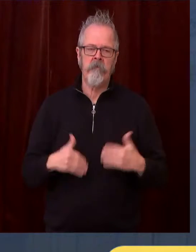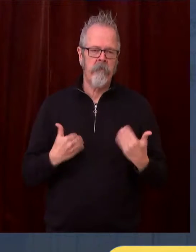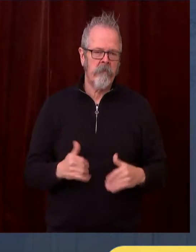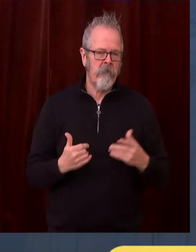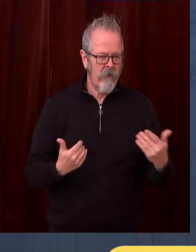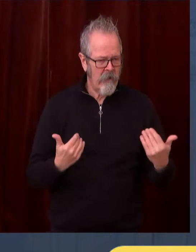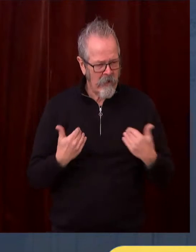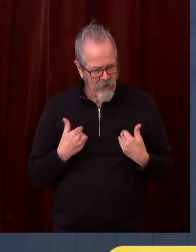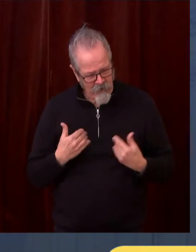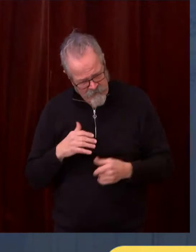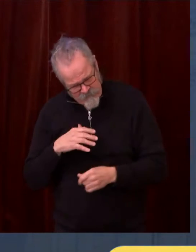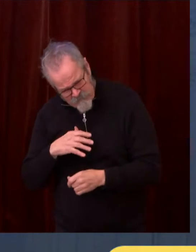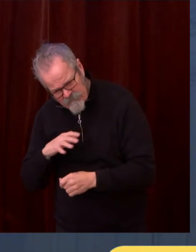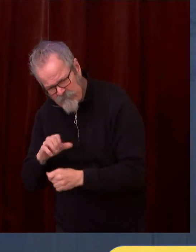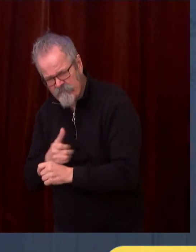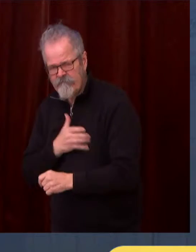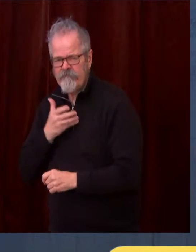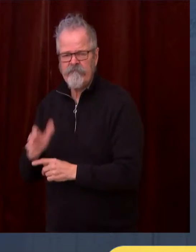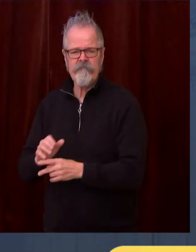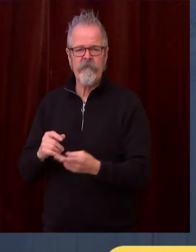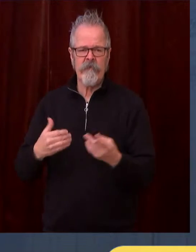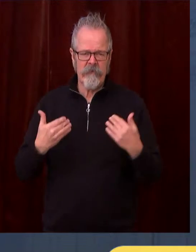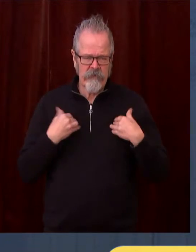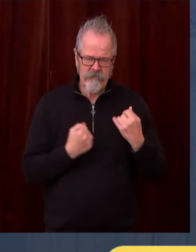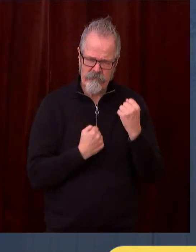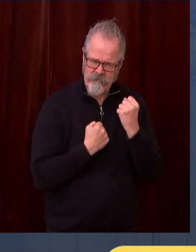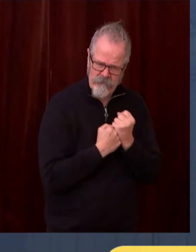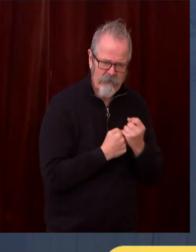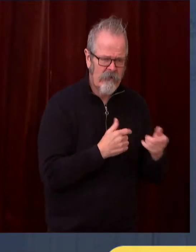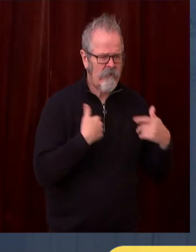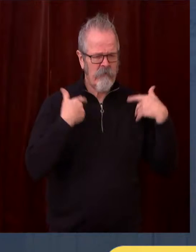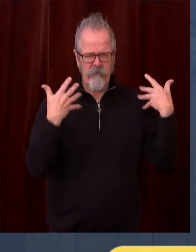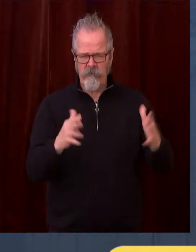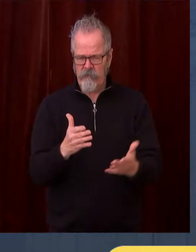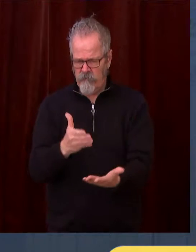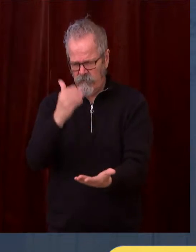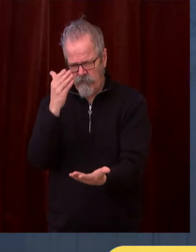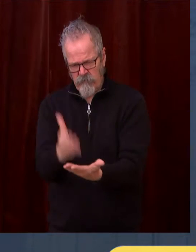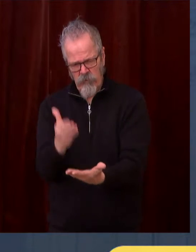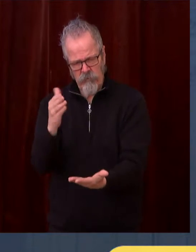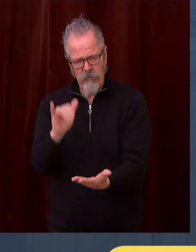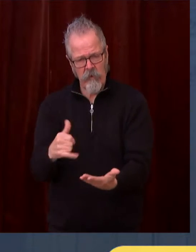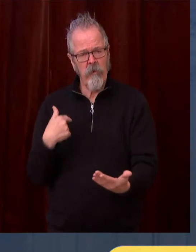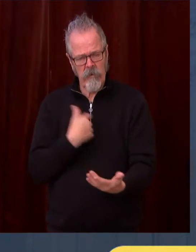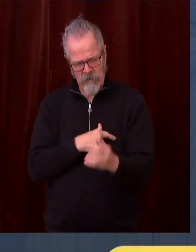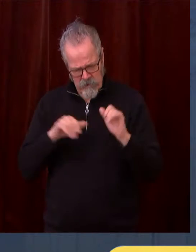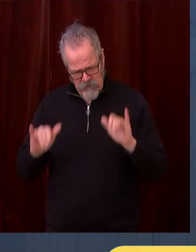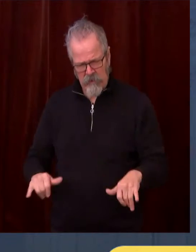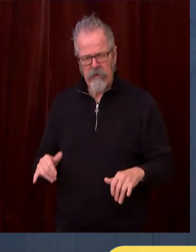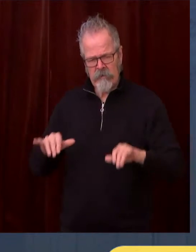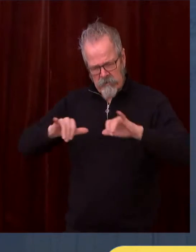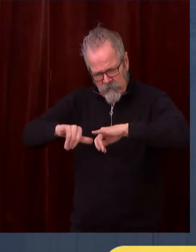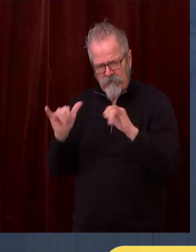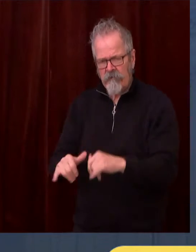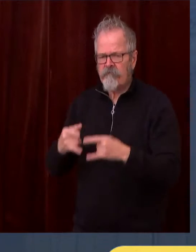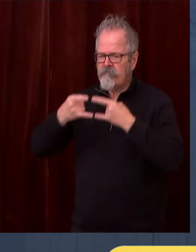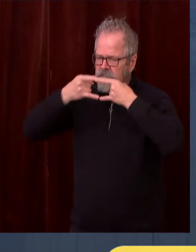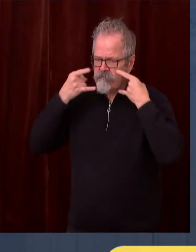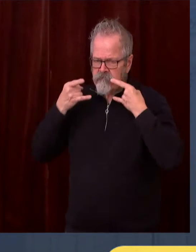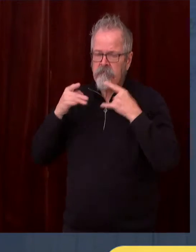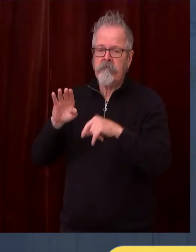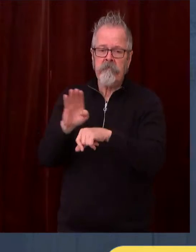We have demonstrated business owners acting in consideration of hygiene. We have demonstrated